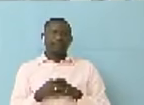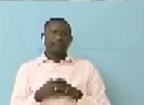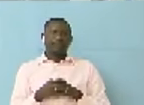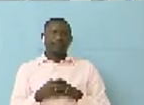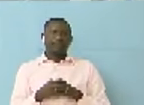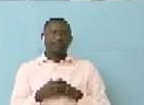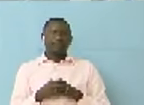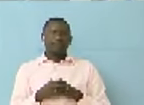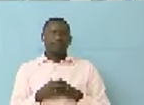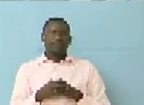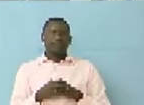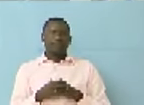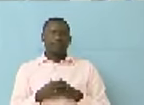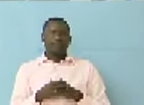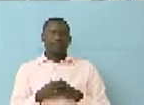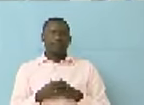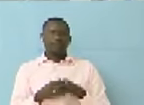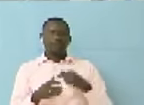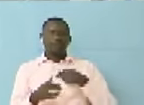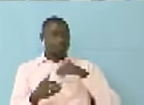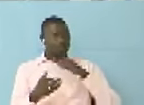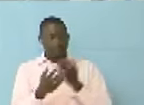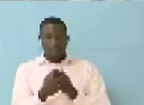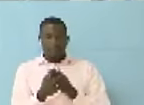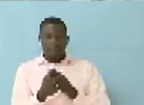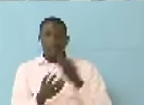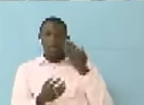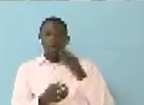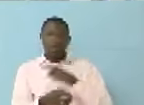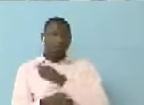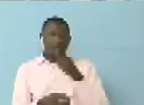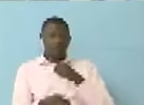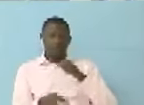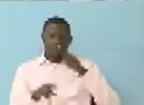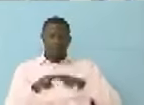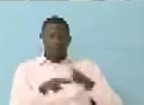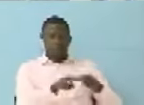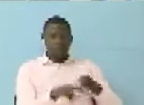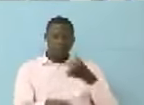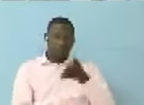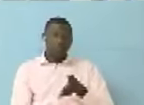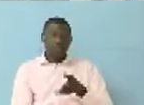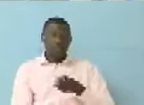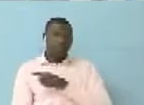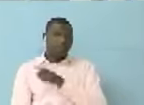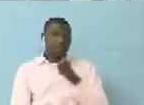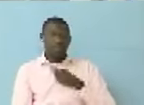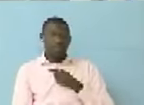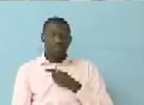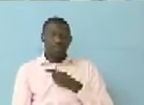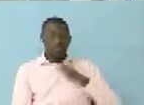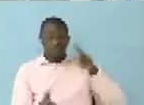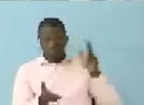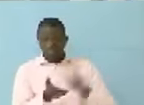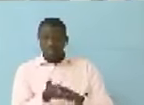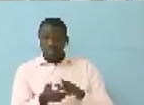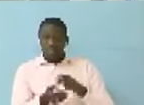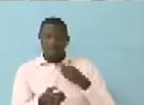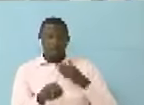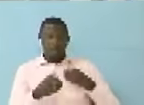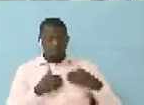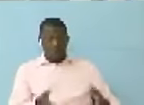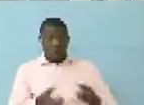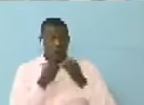I believe when they were seated here, they confirmed to you that they report to the president. Mr.